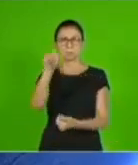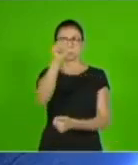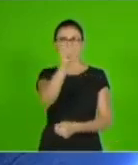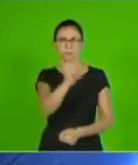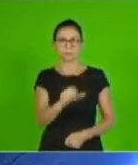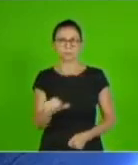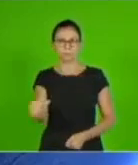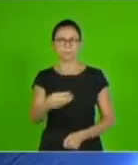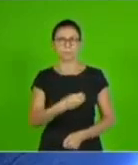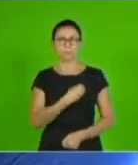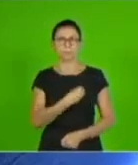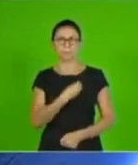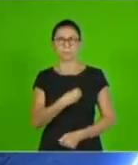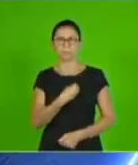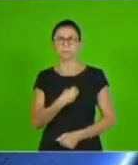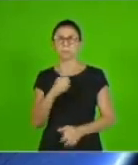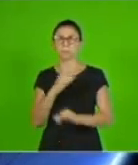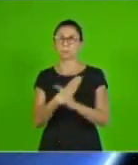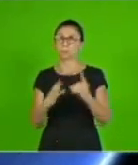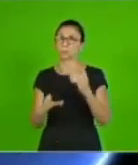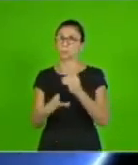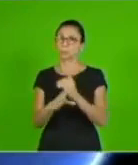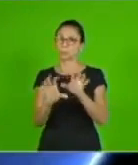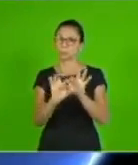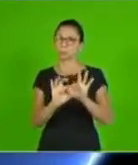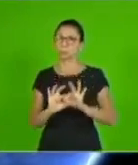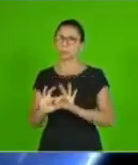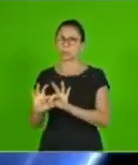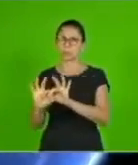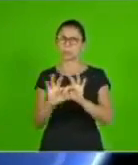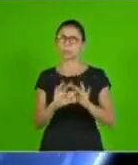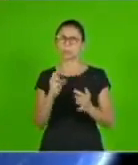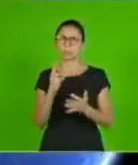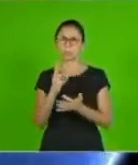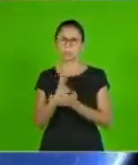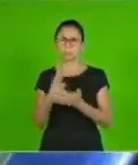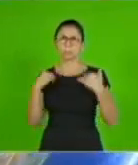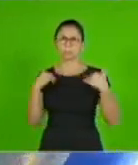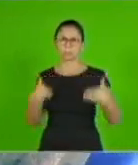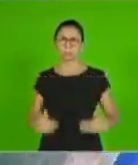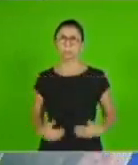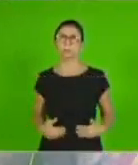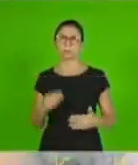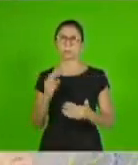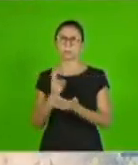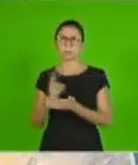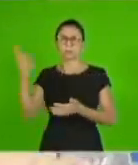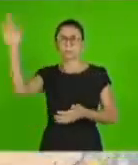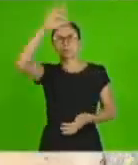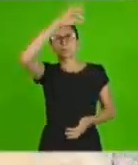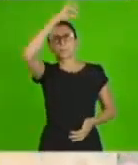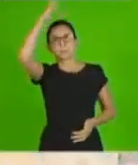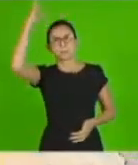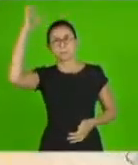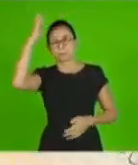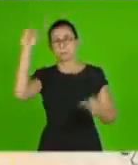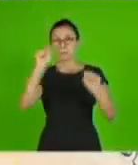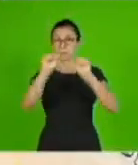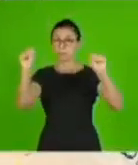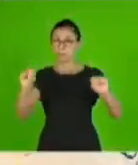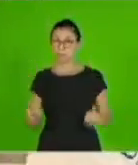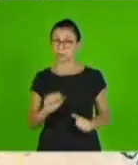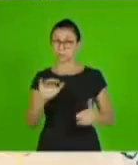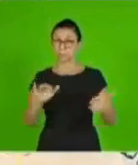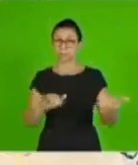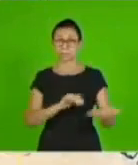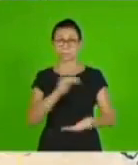Brothers from all over the world participate in one service, in the same body, in the same spirit,